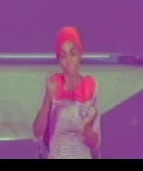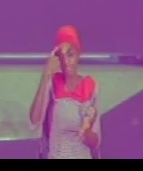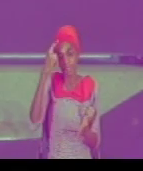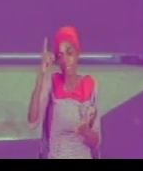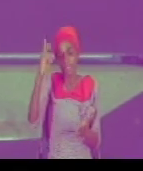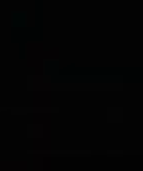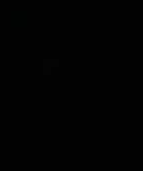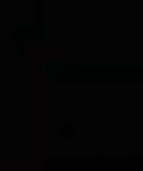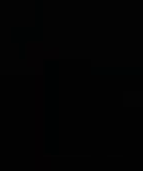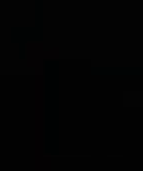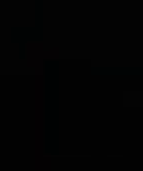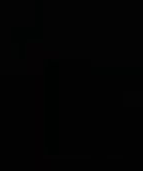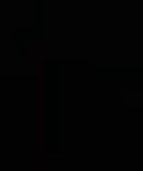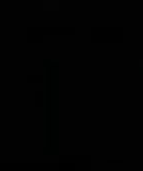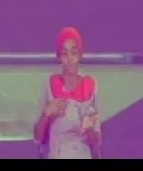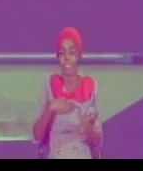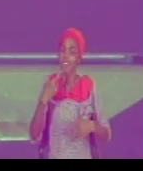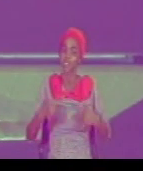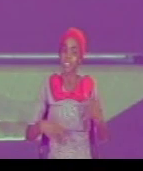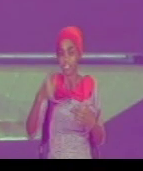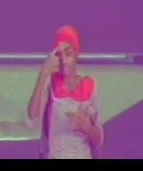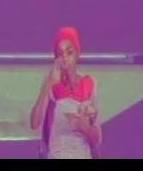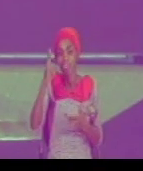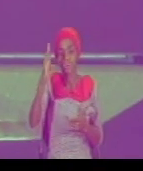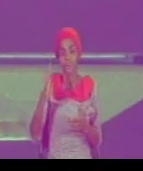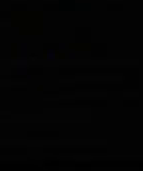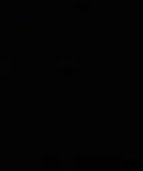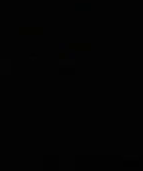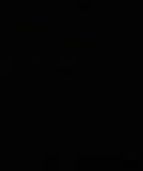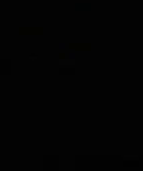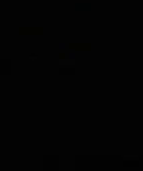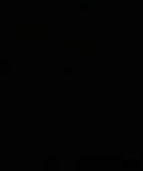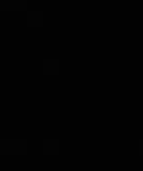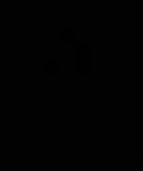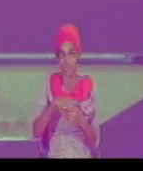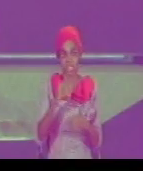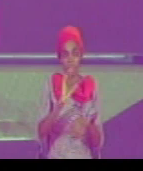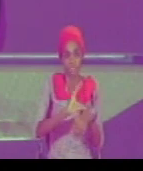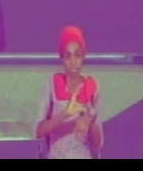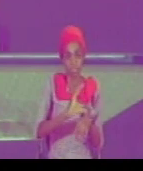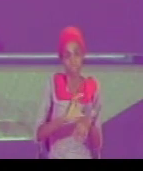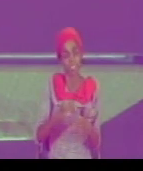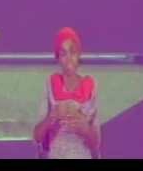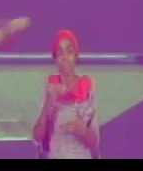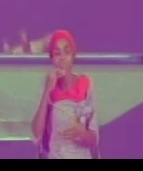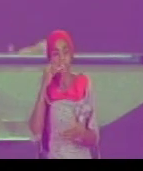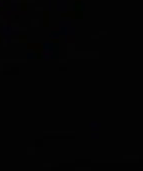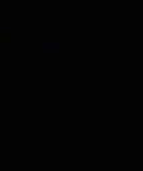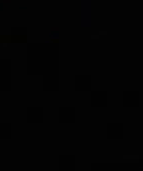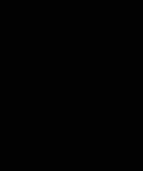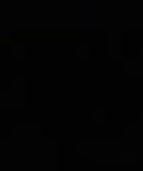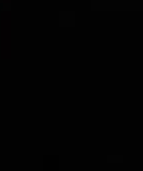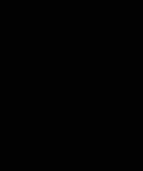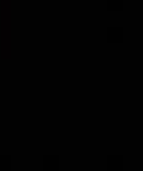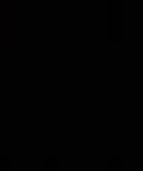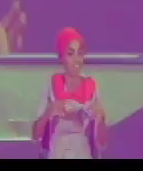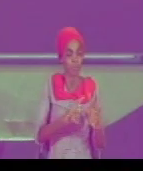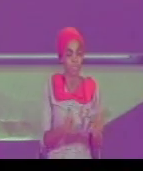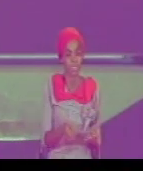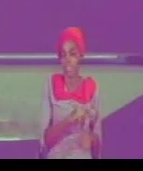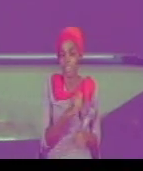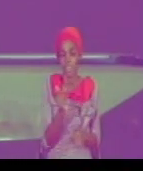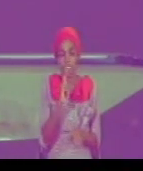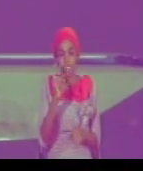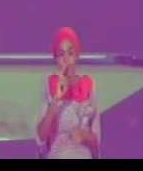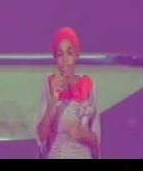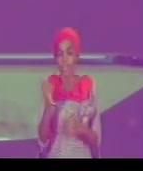God's glory, we're rejoicing for God's glory in the church, at home, in the marketplace, anywhere.